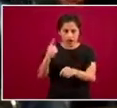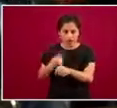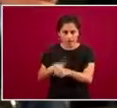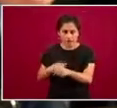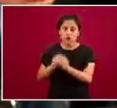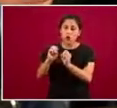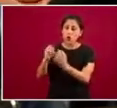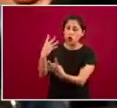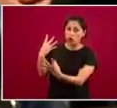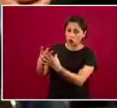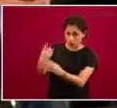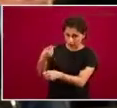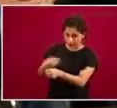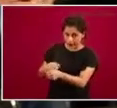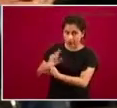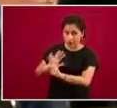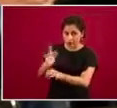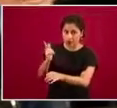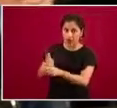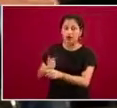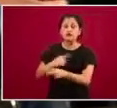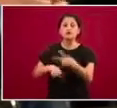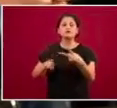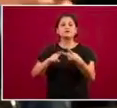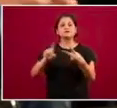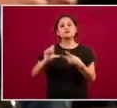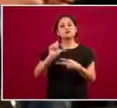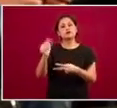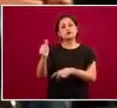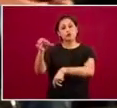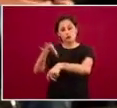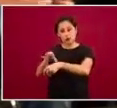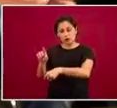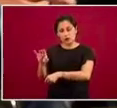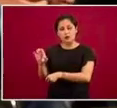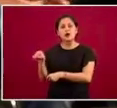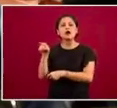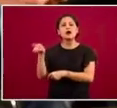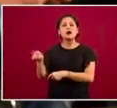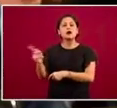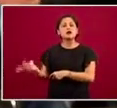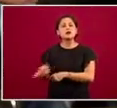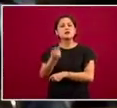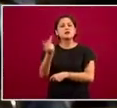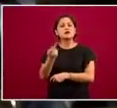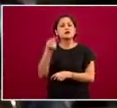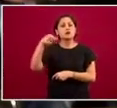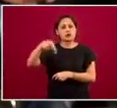And talking about prisons, have we had confirmed cases of COVID within prisons?